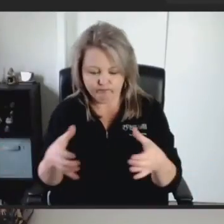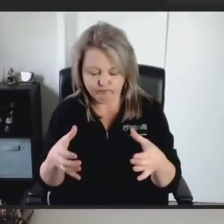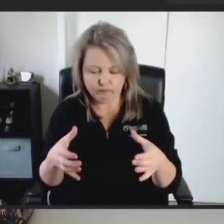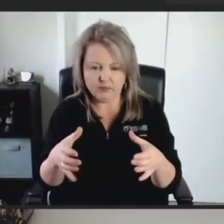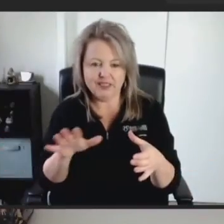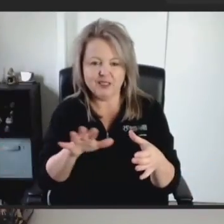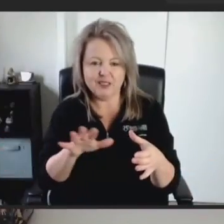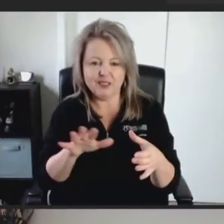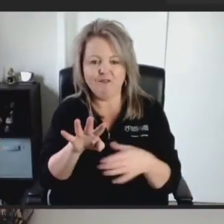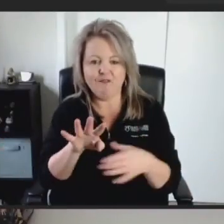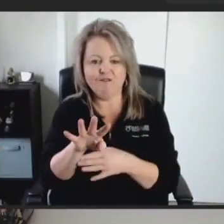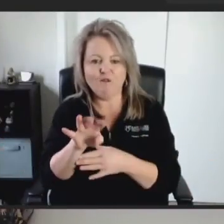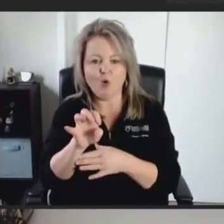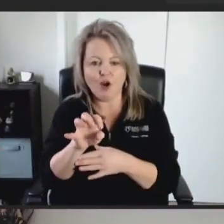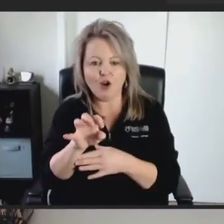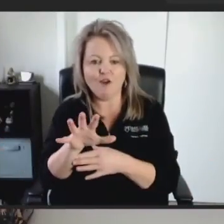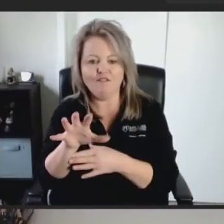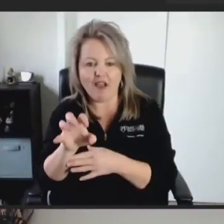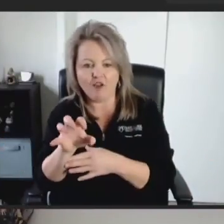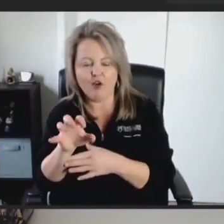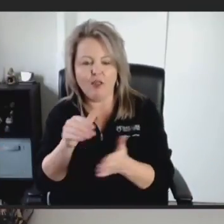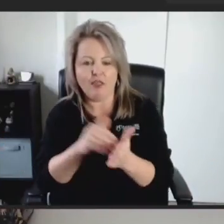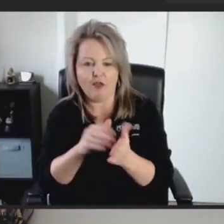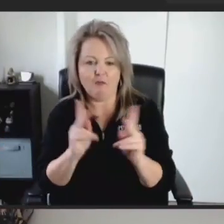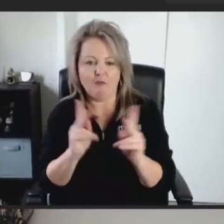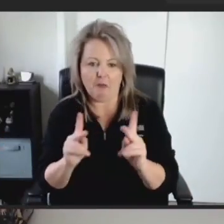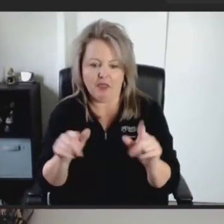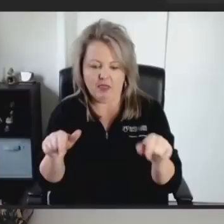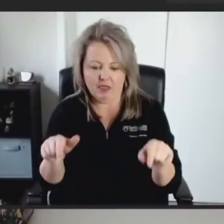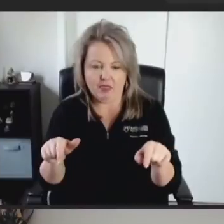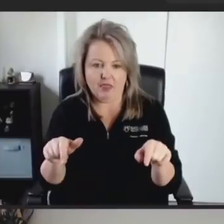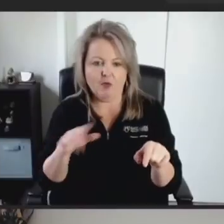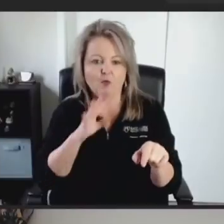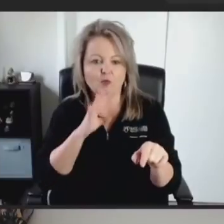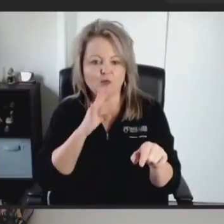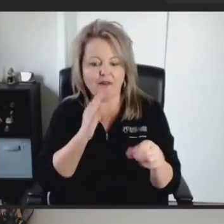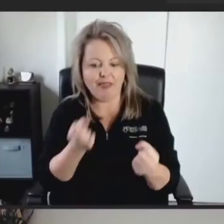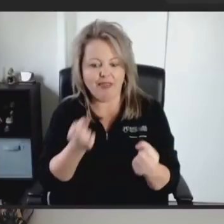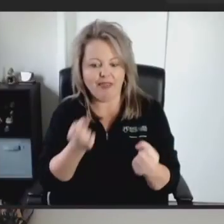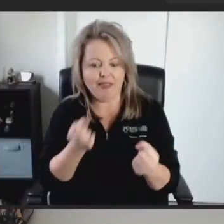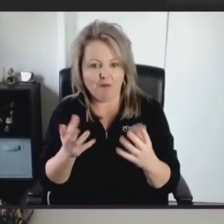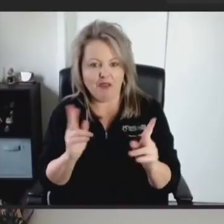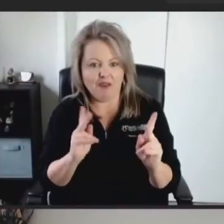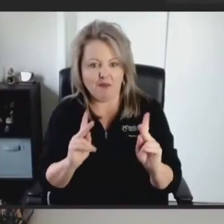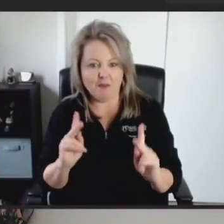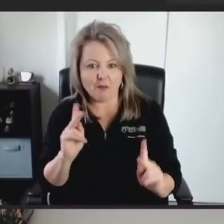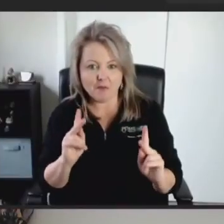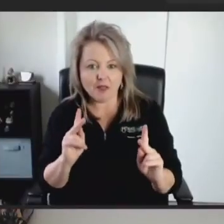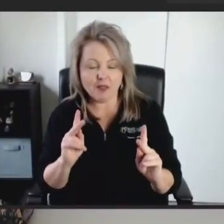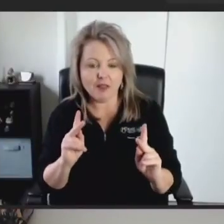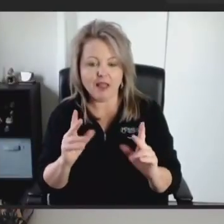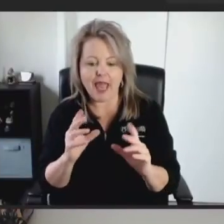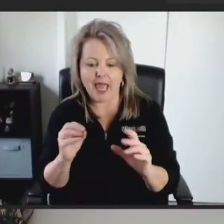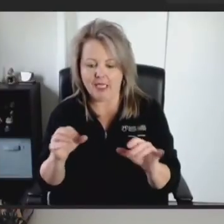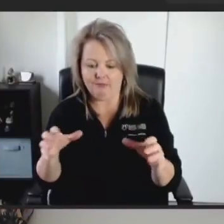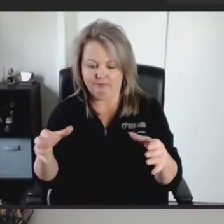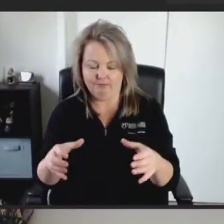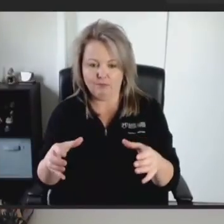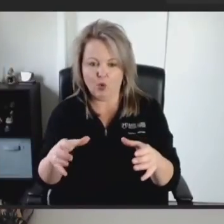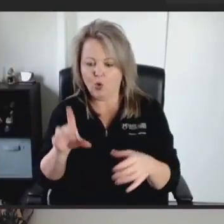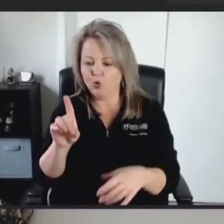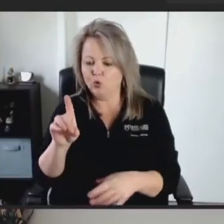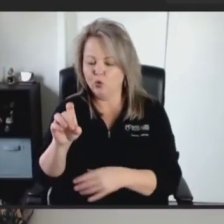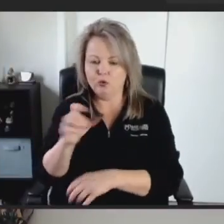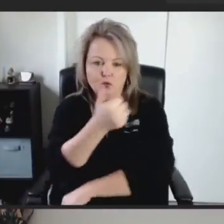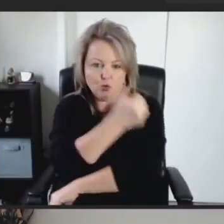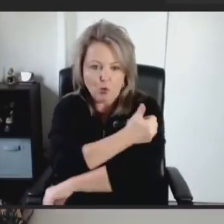of 400 to 500,000 people. When we're talking about that many people and that many doses, and remember, these are